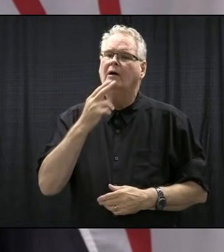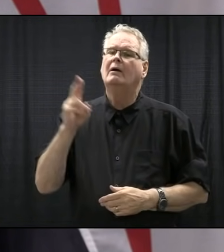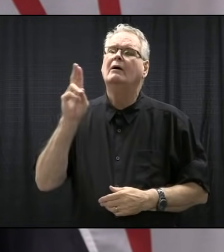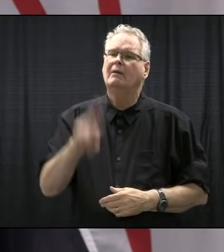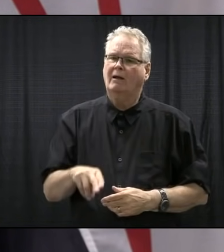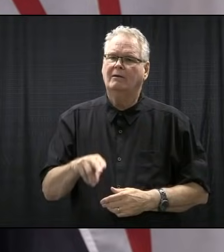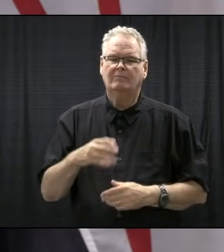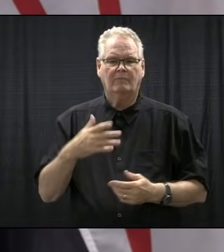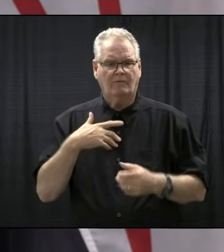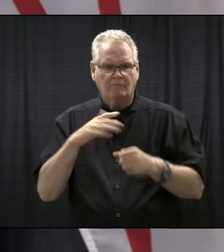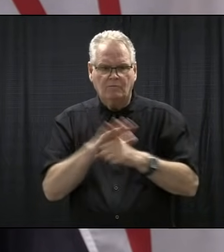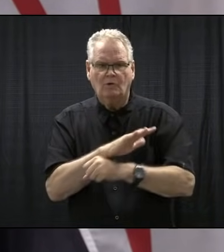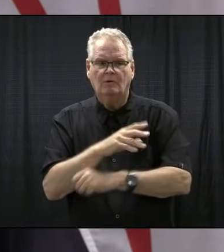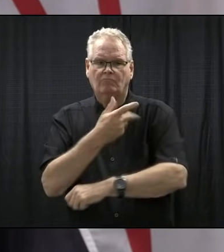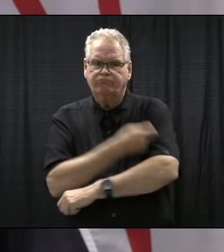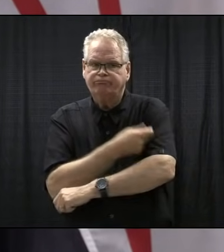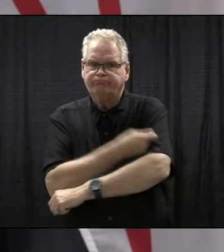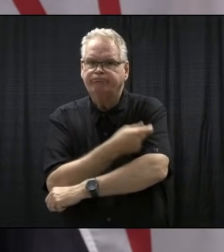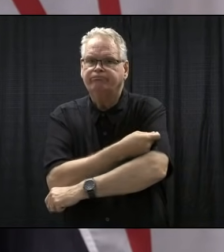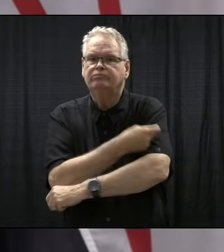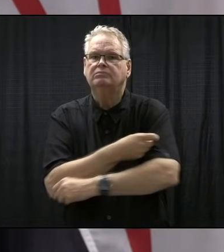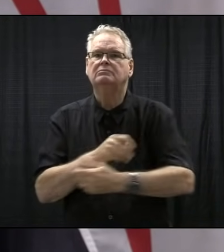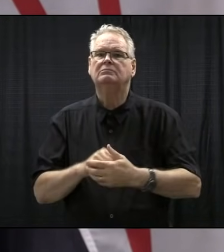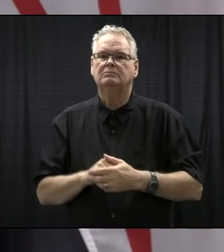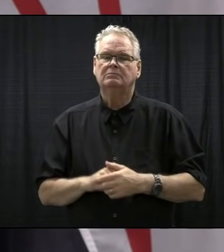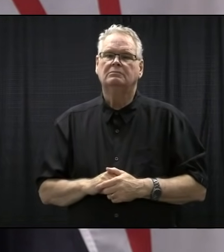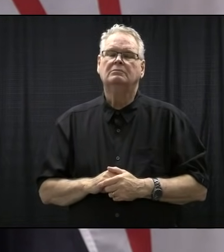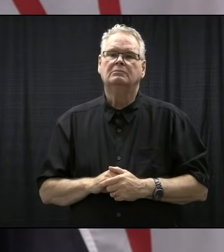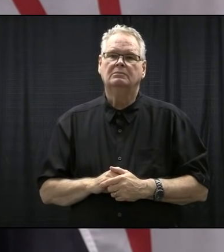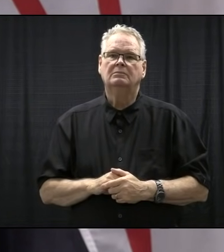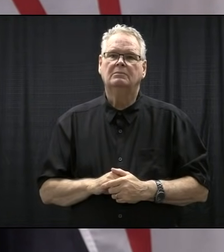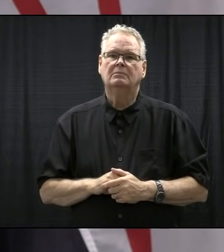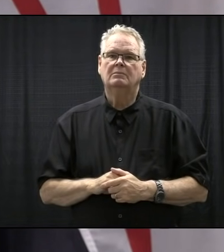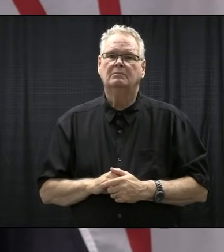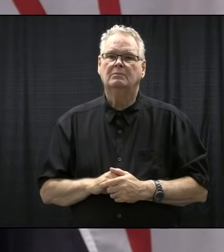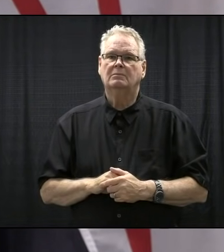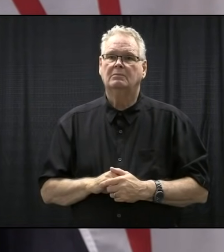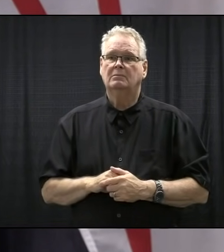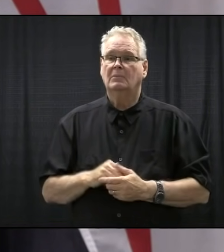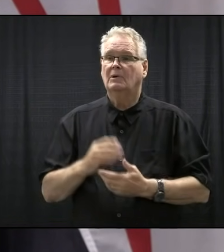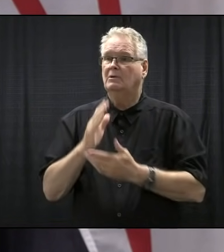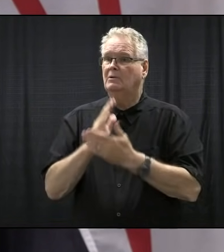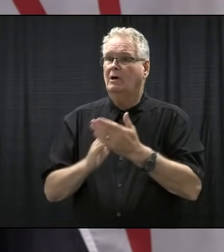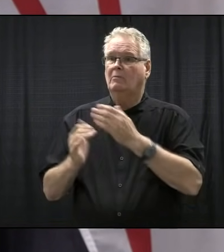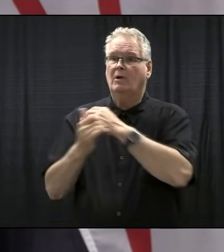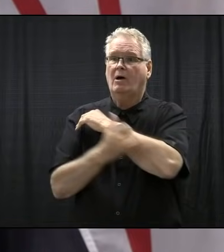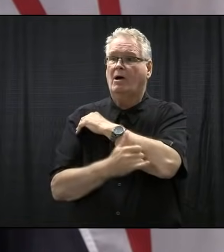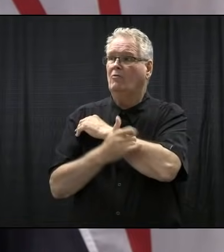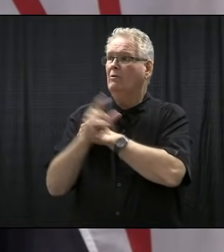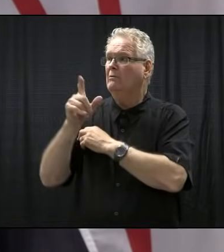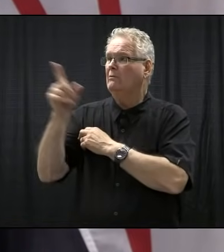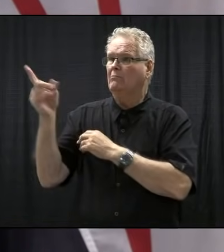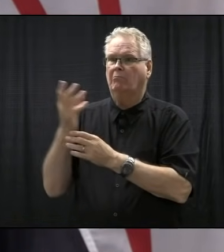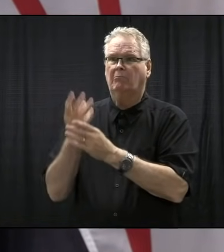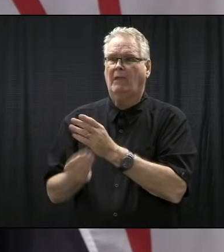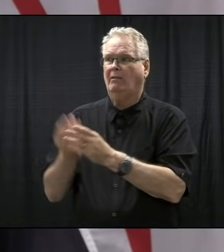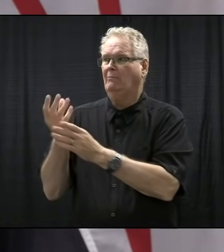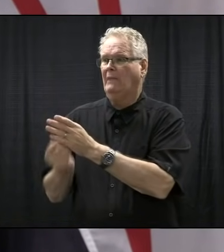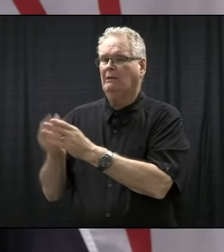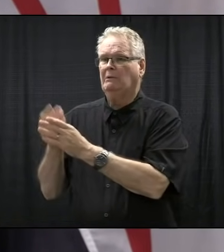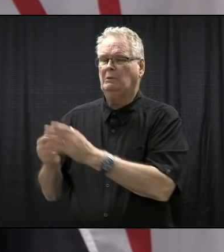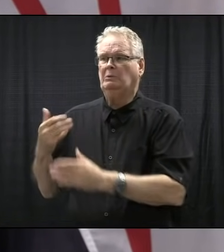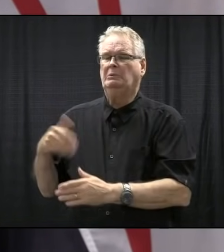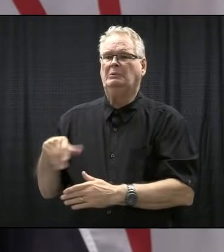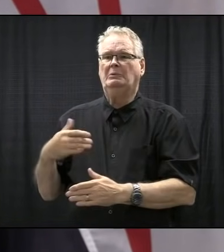all need to consider the global picture and our ethical responsibilities in that. I've asked you many times to be kind, and right